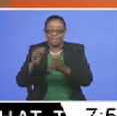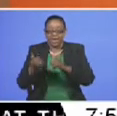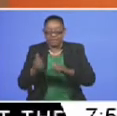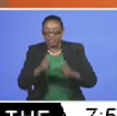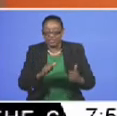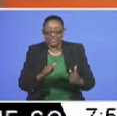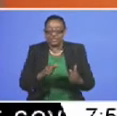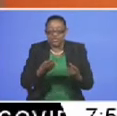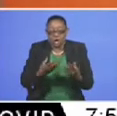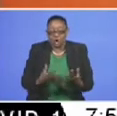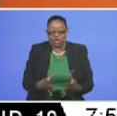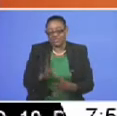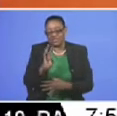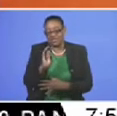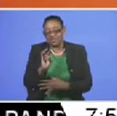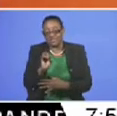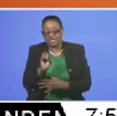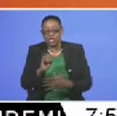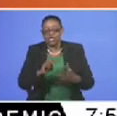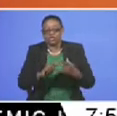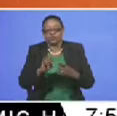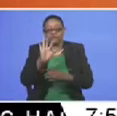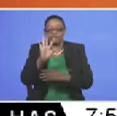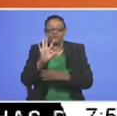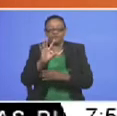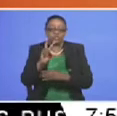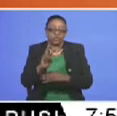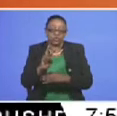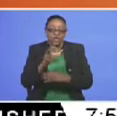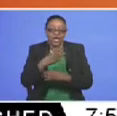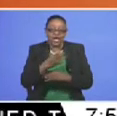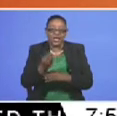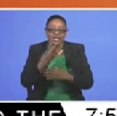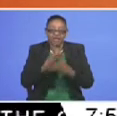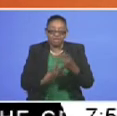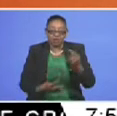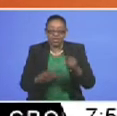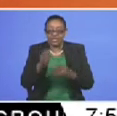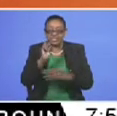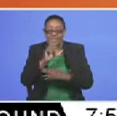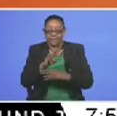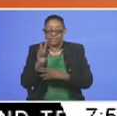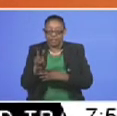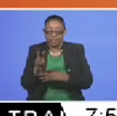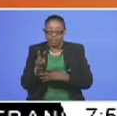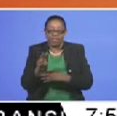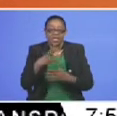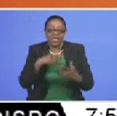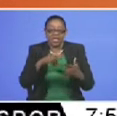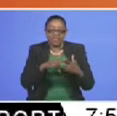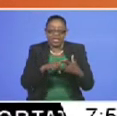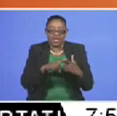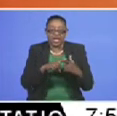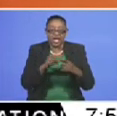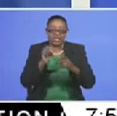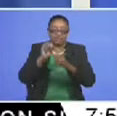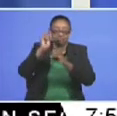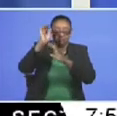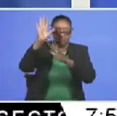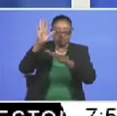lost 70-52. Butters had his fourth double-double of the season, finishing up with 16 points and 12